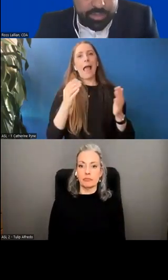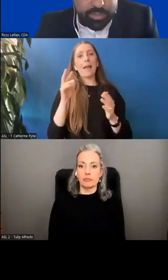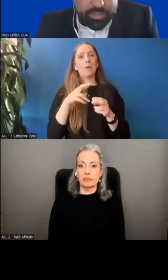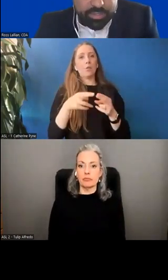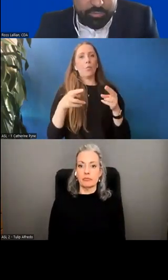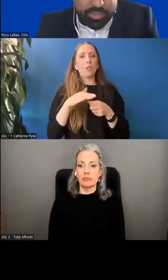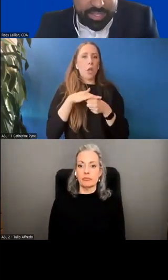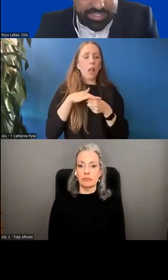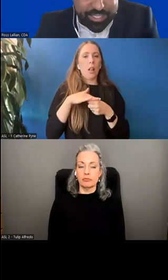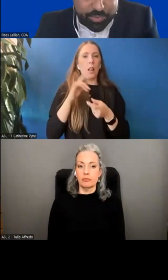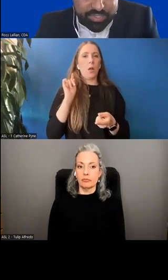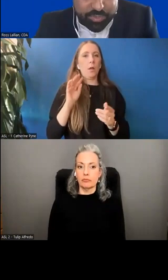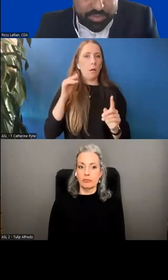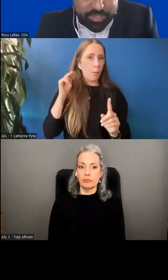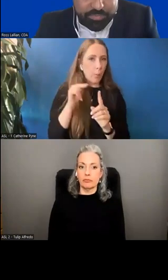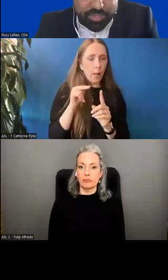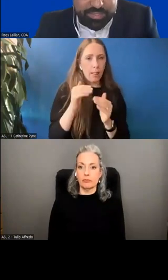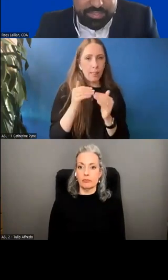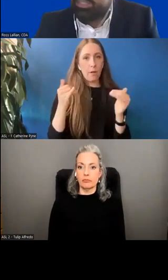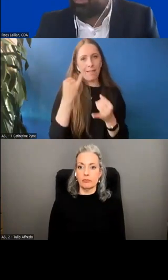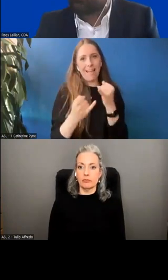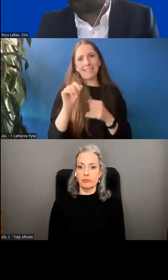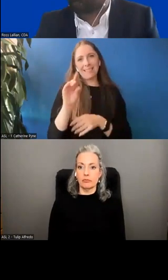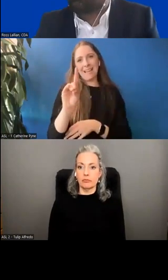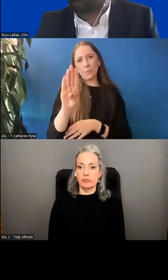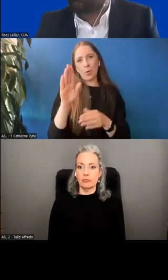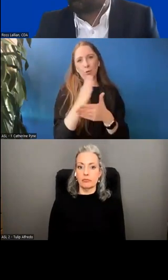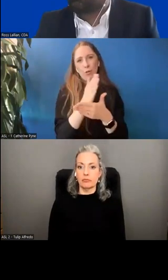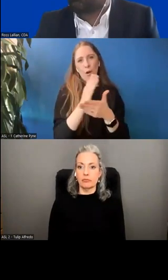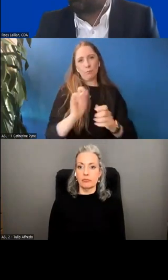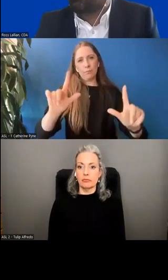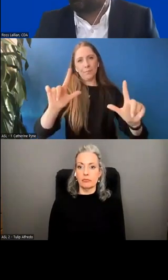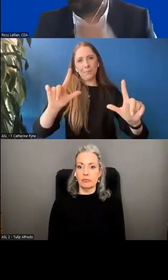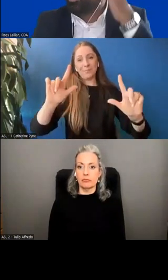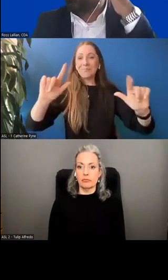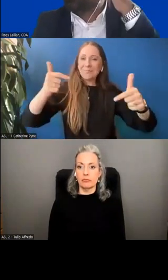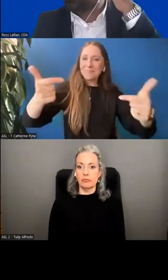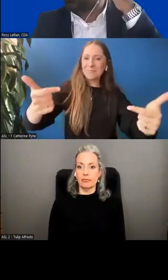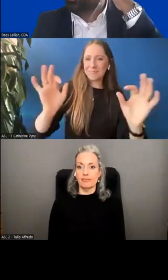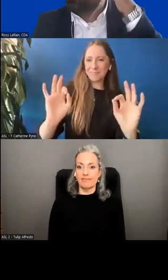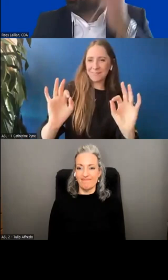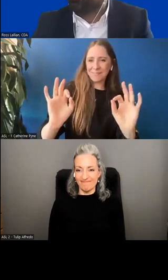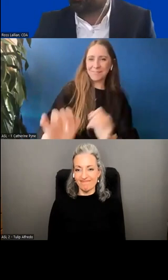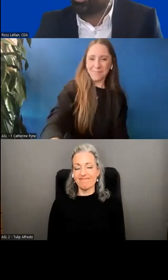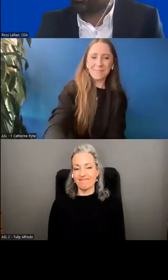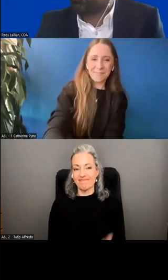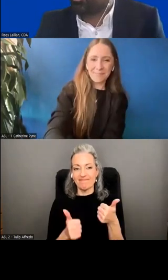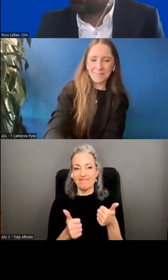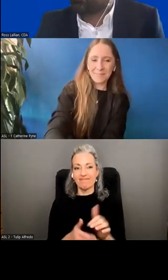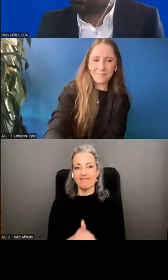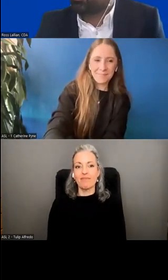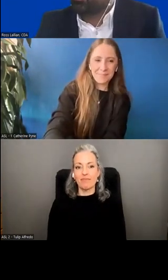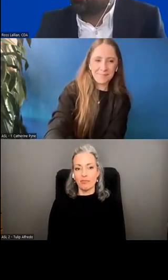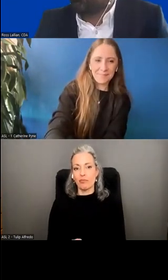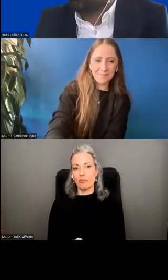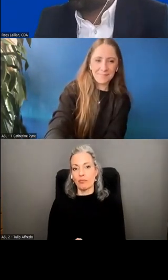level. So I have one last dashboard to share with you, and this is the provider population direct care workforce dashboard.